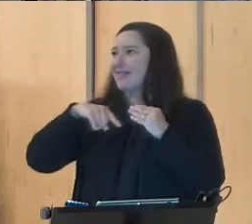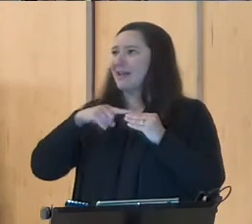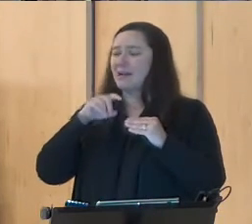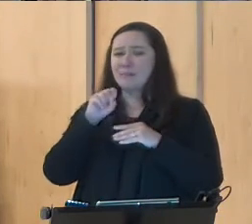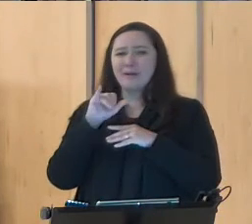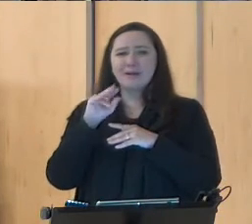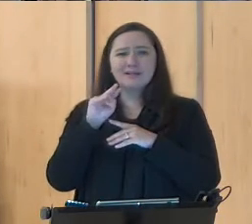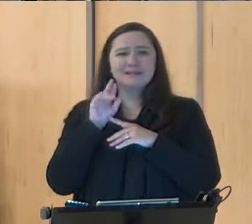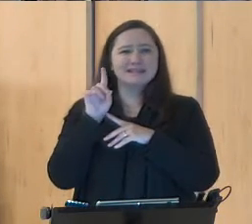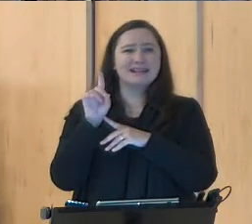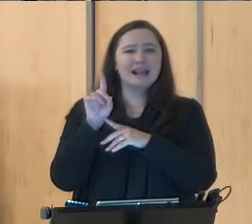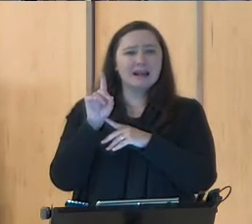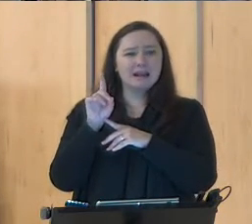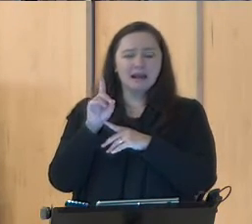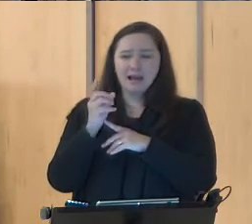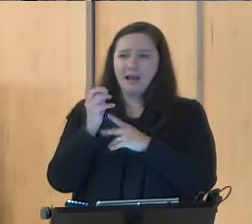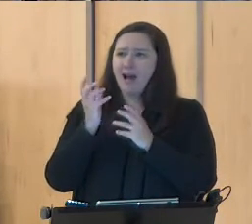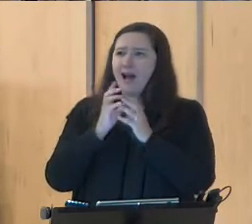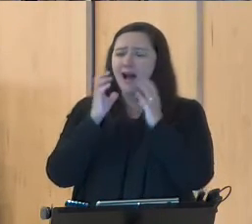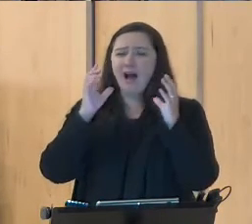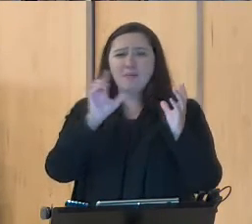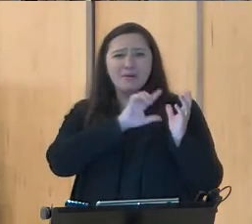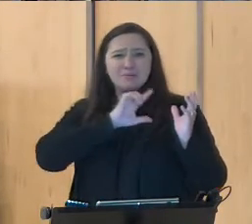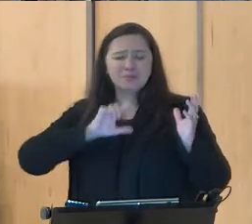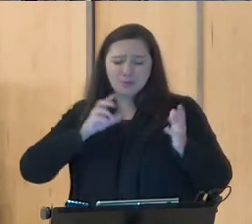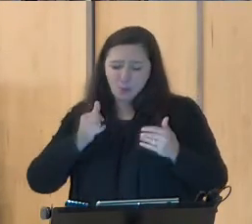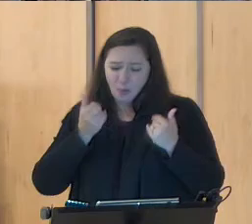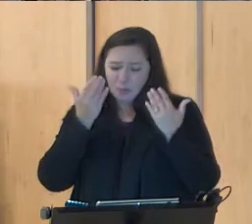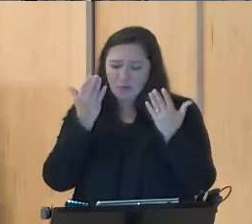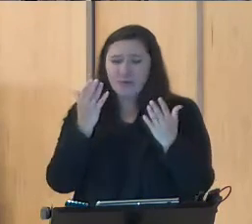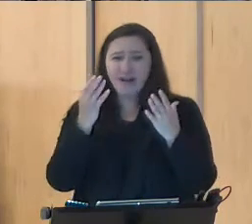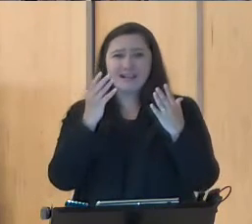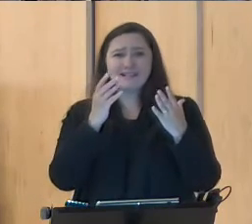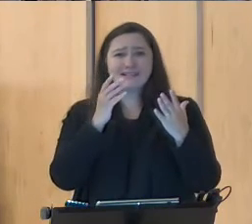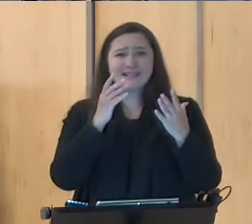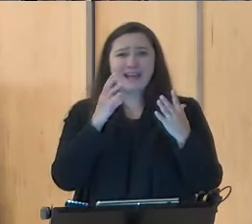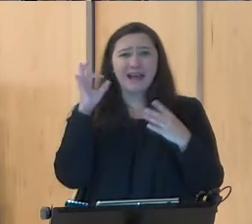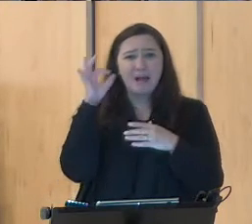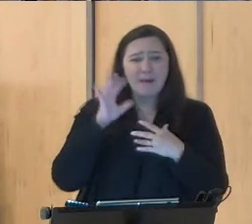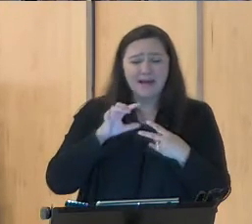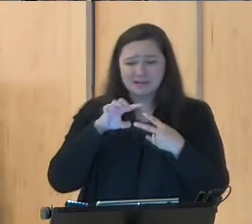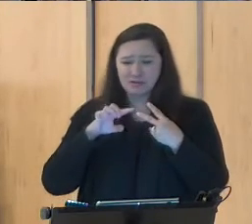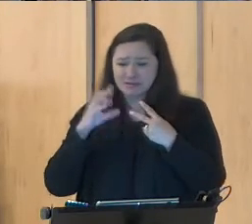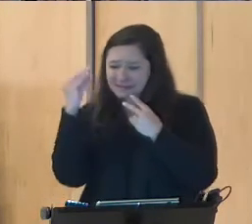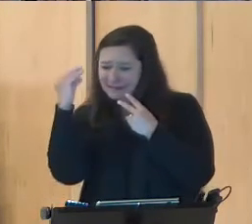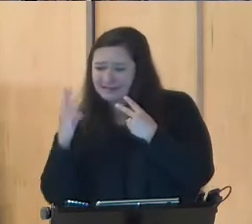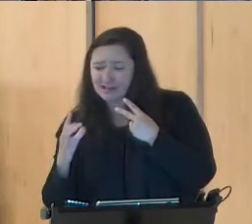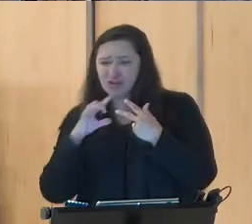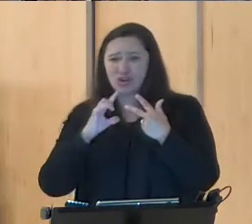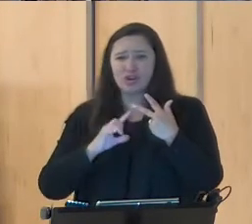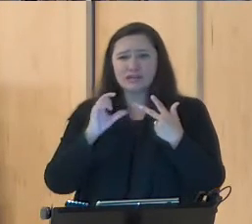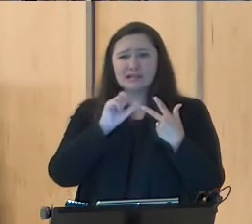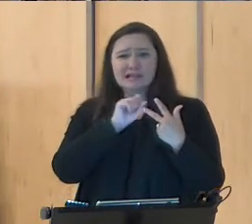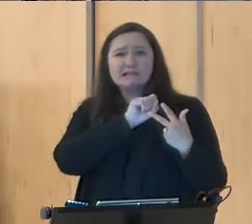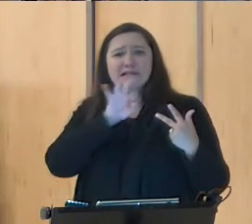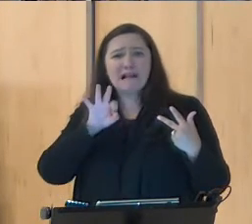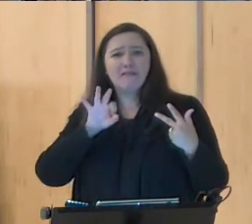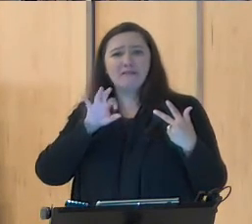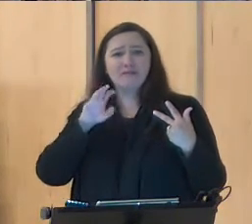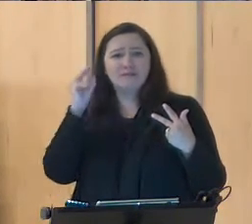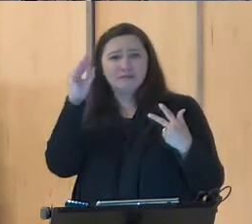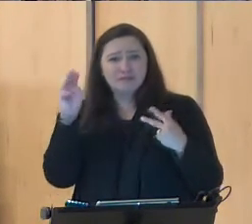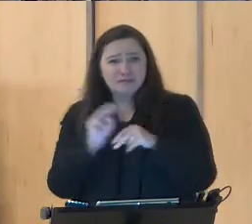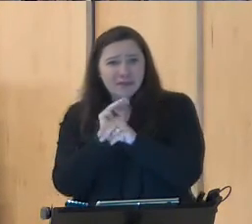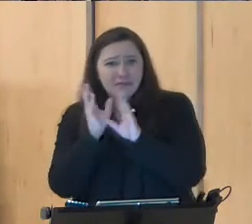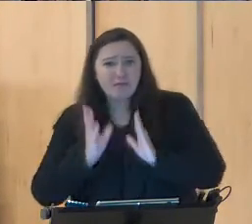and scores of other pastors and teachers and staff ministers and missionaries. And the question we ask,